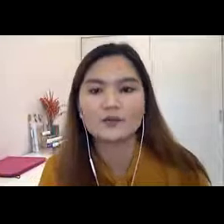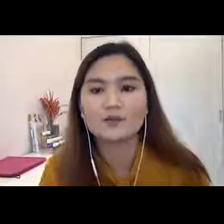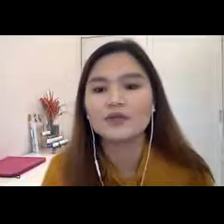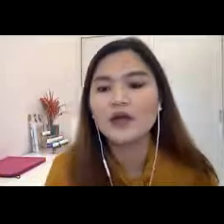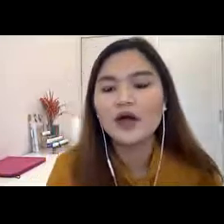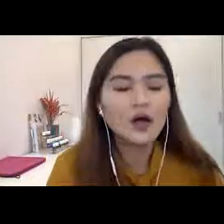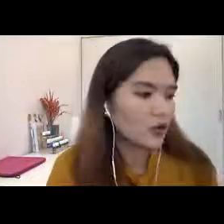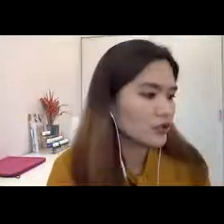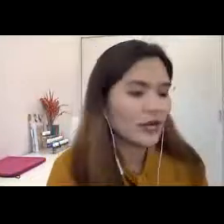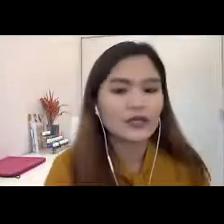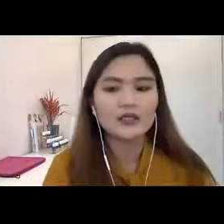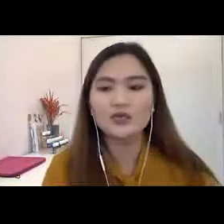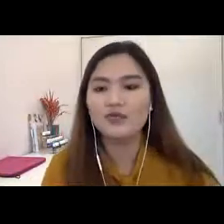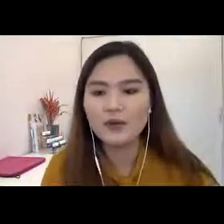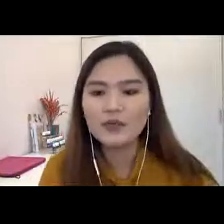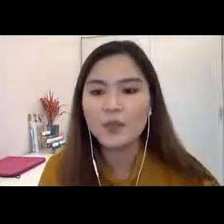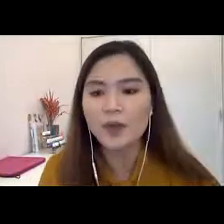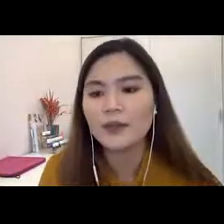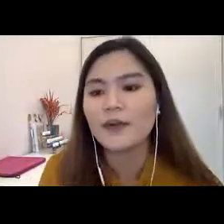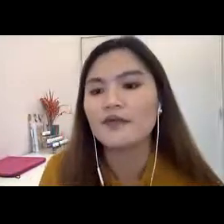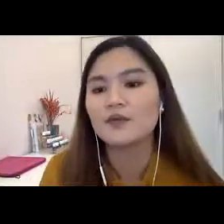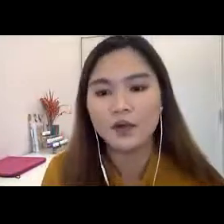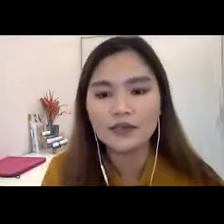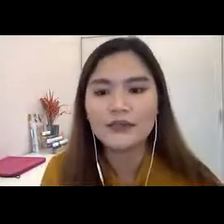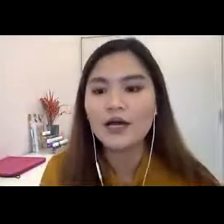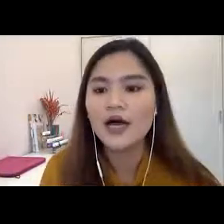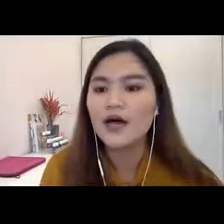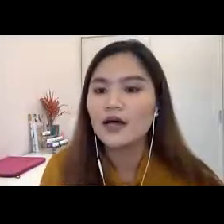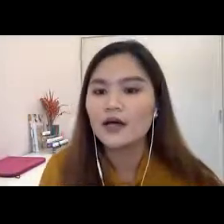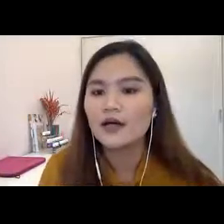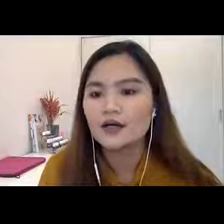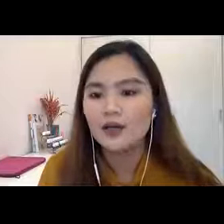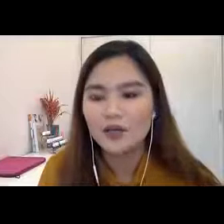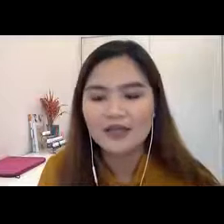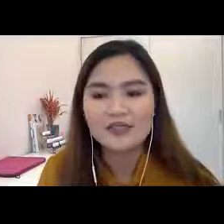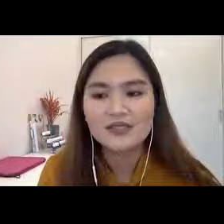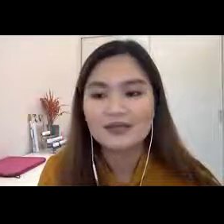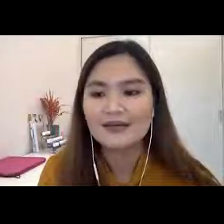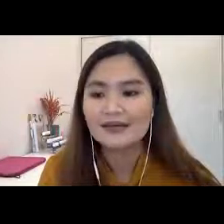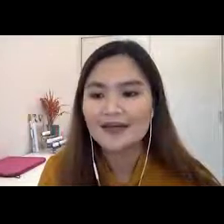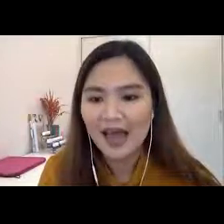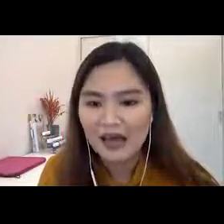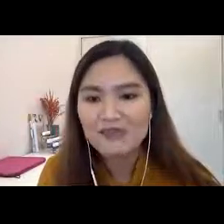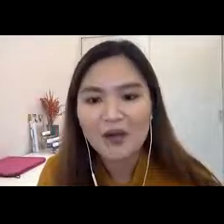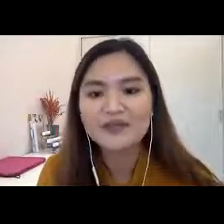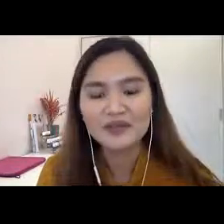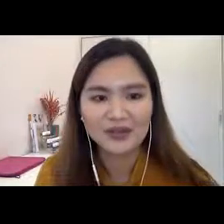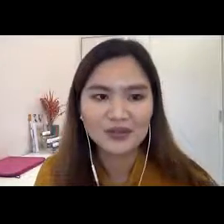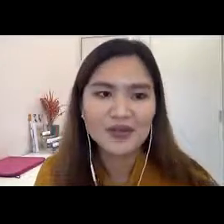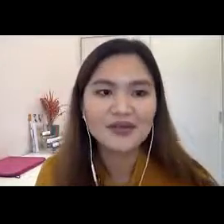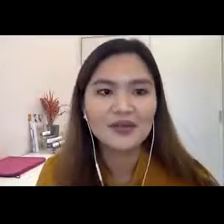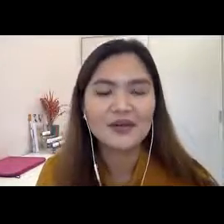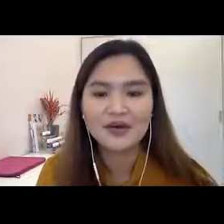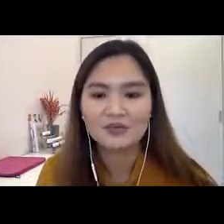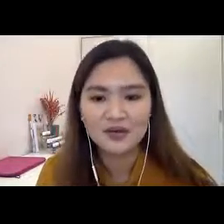catalog. All right, to formally welcome everyone, let us have our